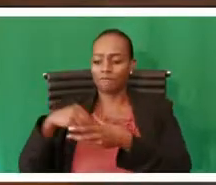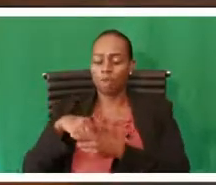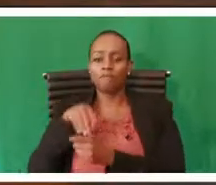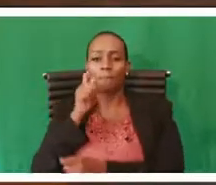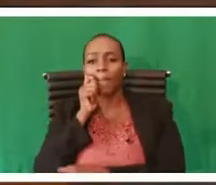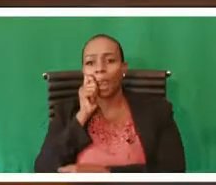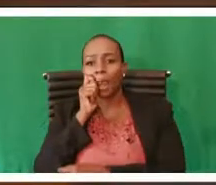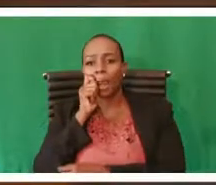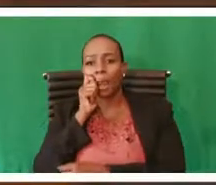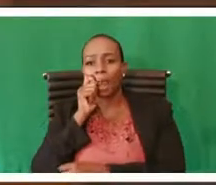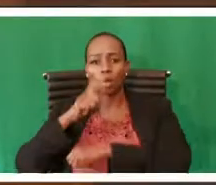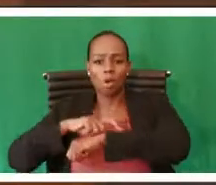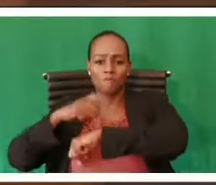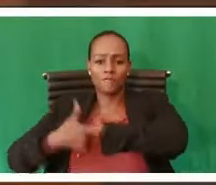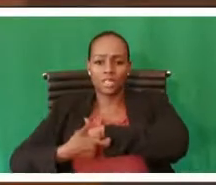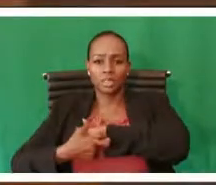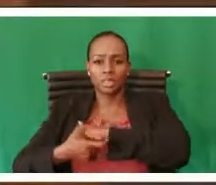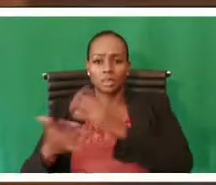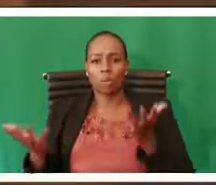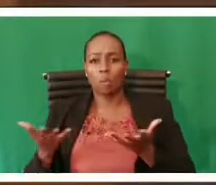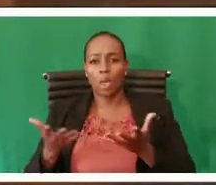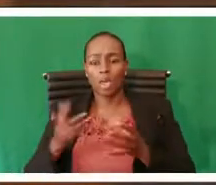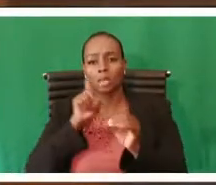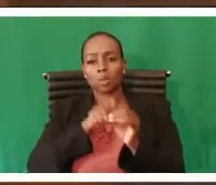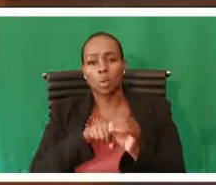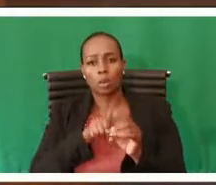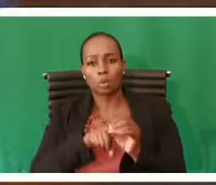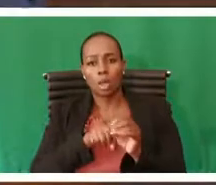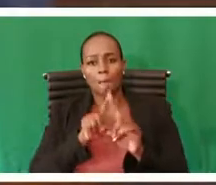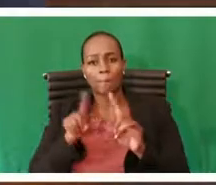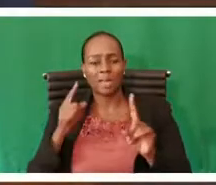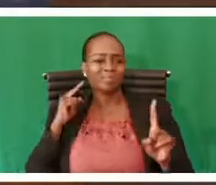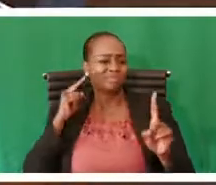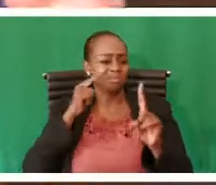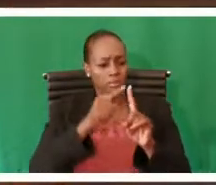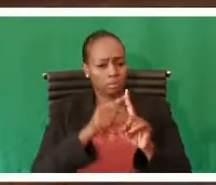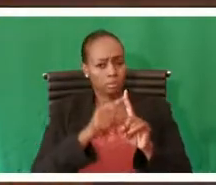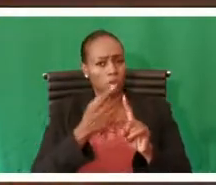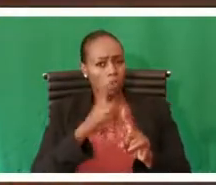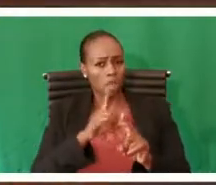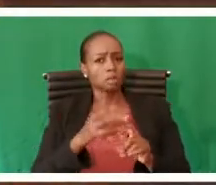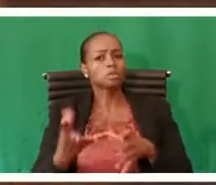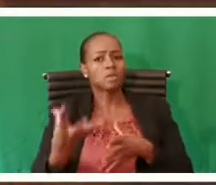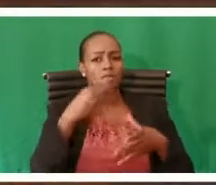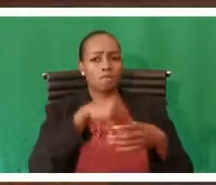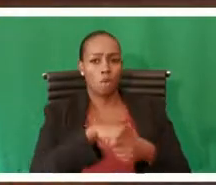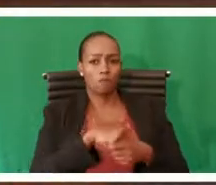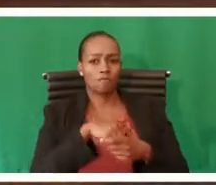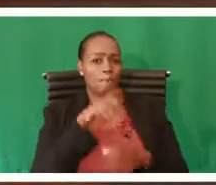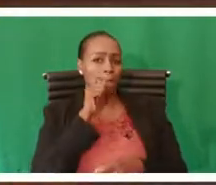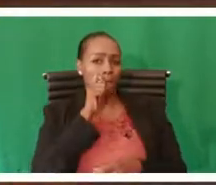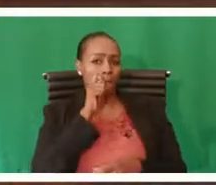Men Lekhotla in Kwakwa. So the intention is to also bring them in within the space